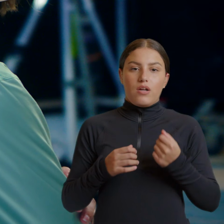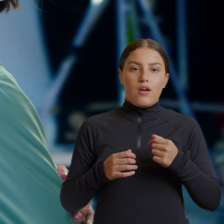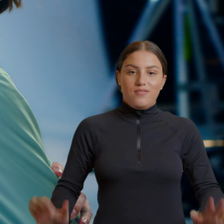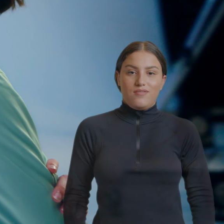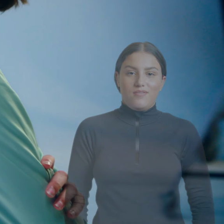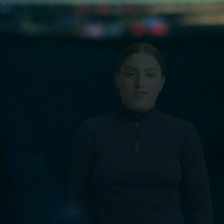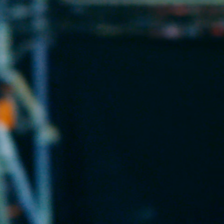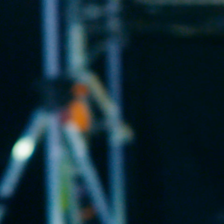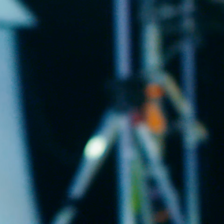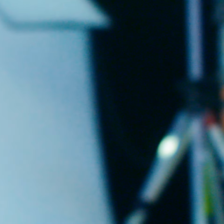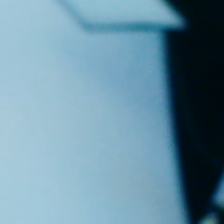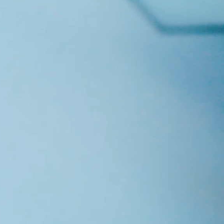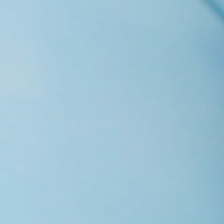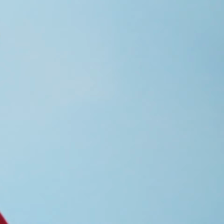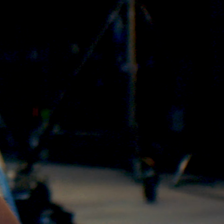can't do as much as you can.